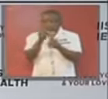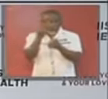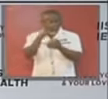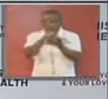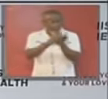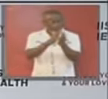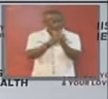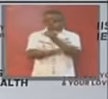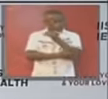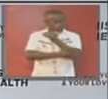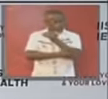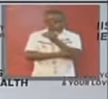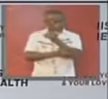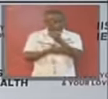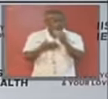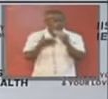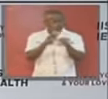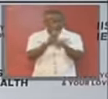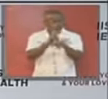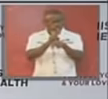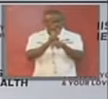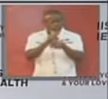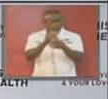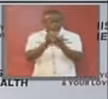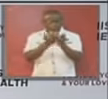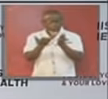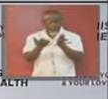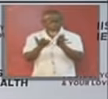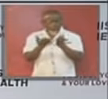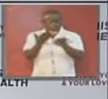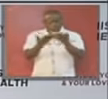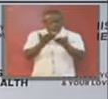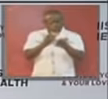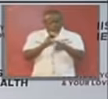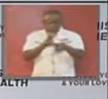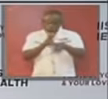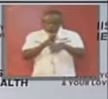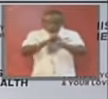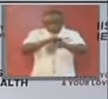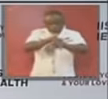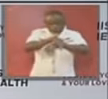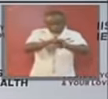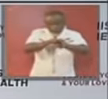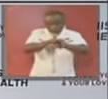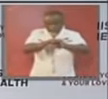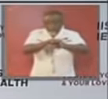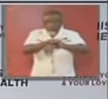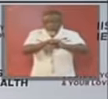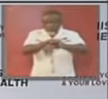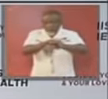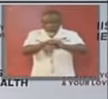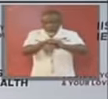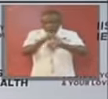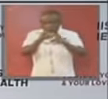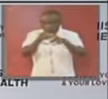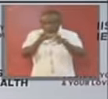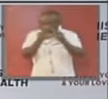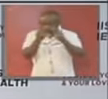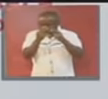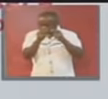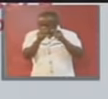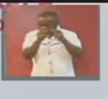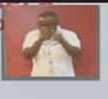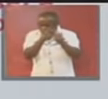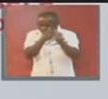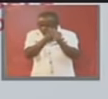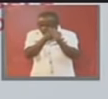people breaching quarantine. So are we still looking at introducing those bracelets? Yeah, so thank you. So that is exactly why I